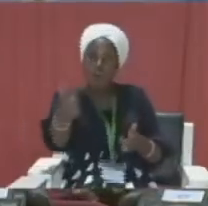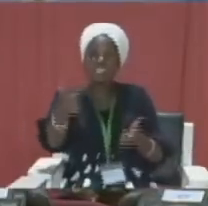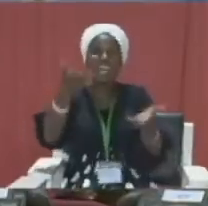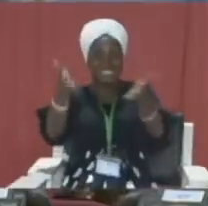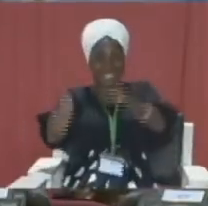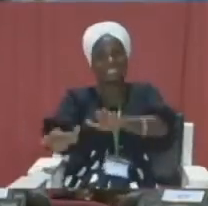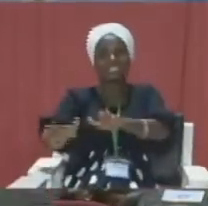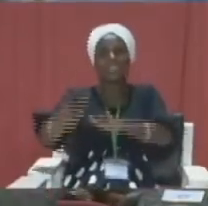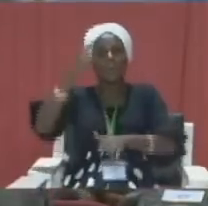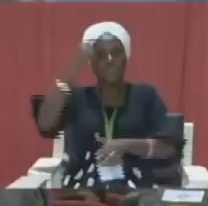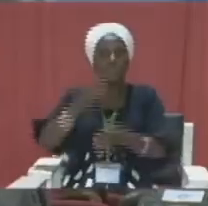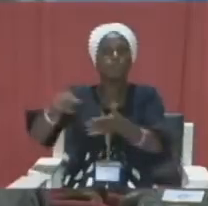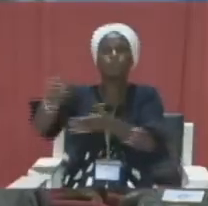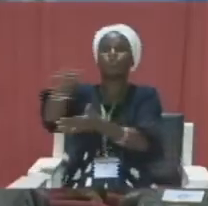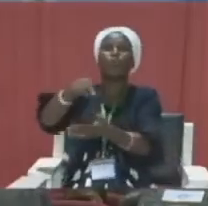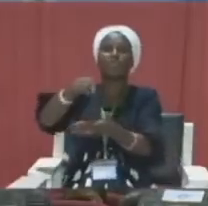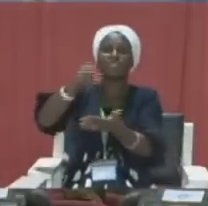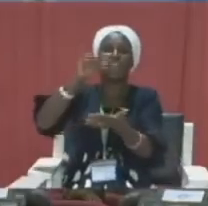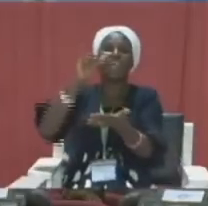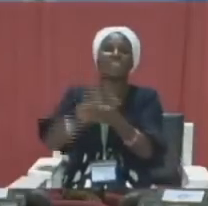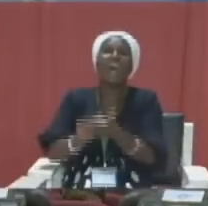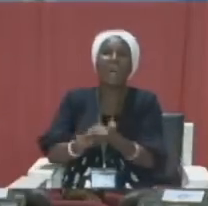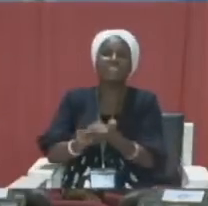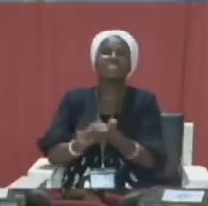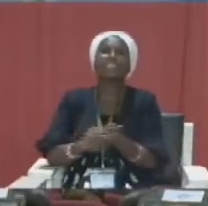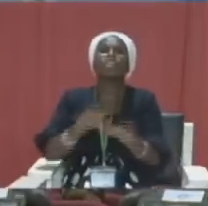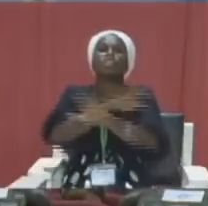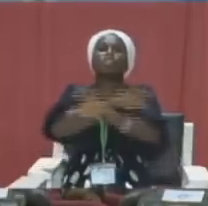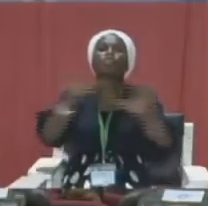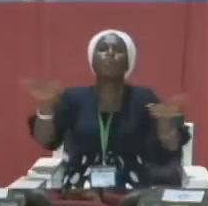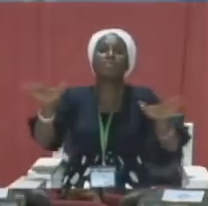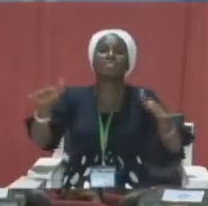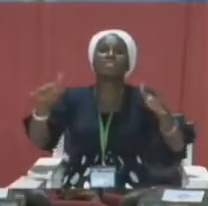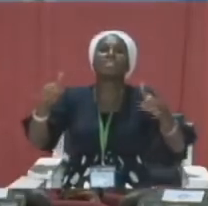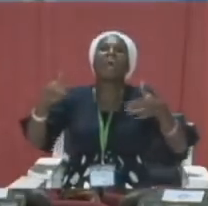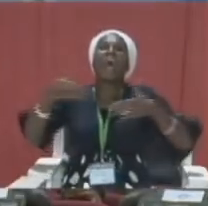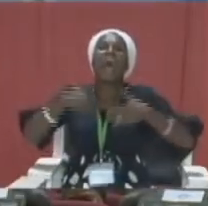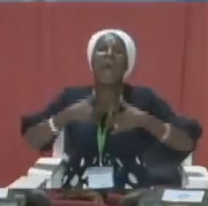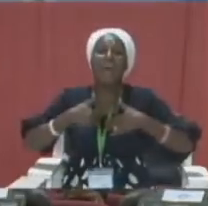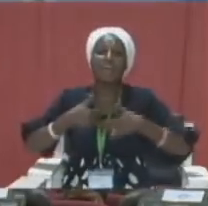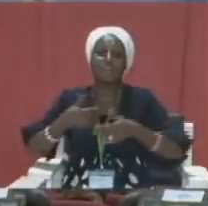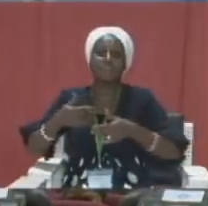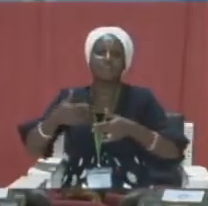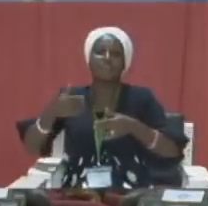for those who do not get their salvation from death.